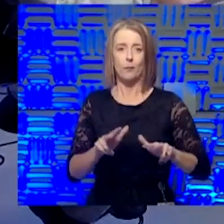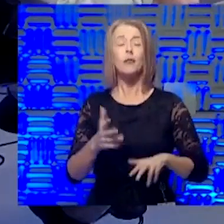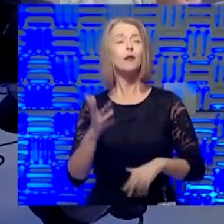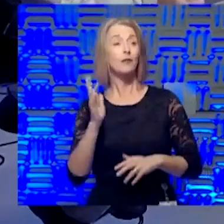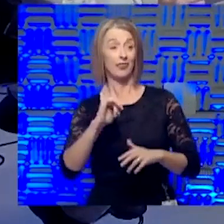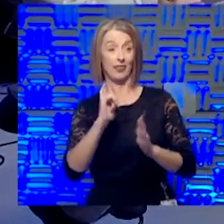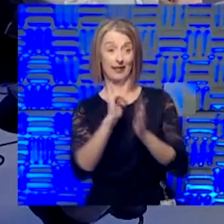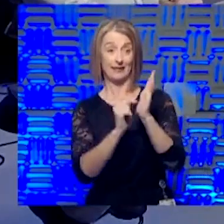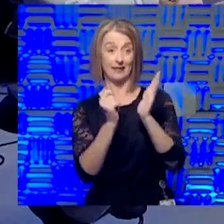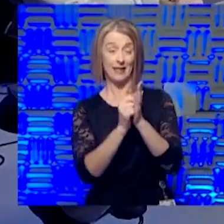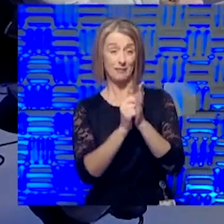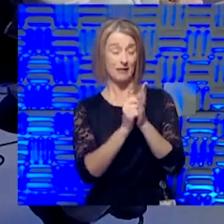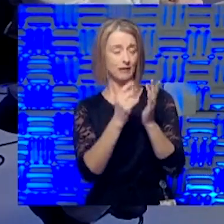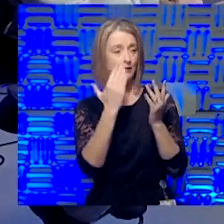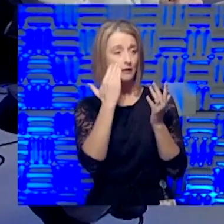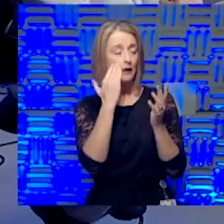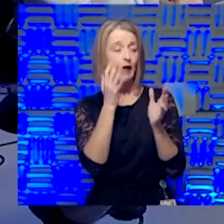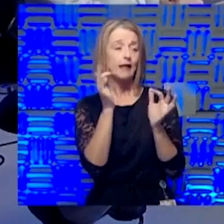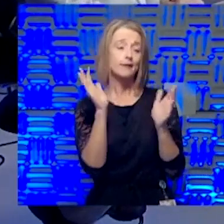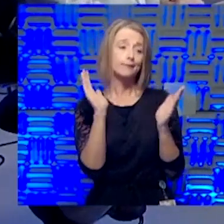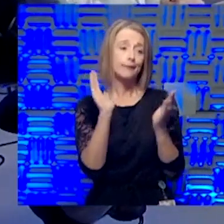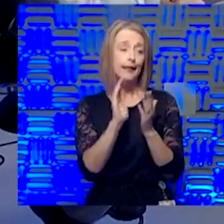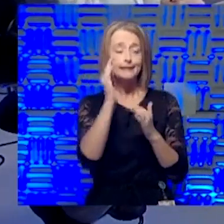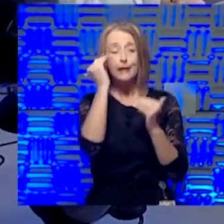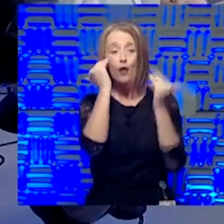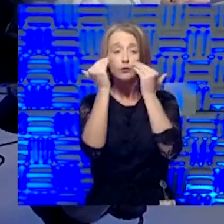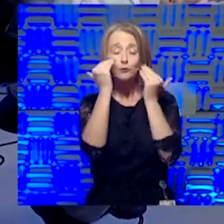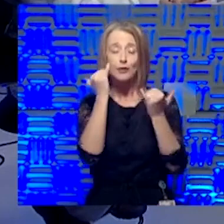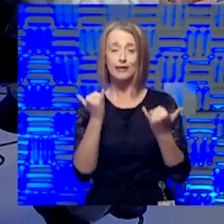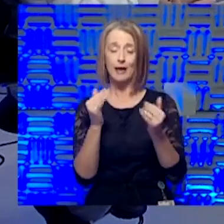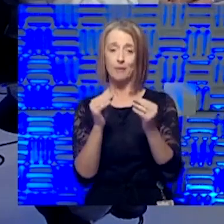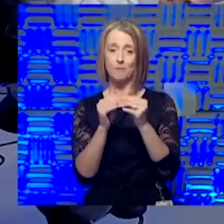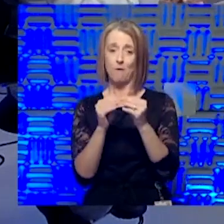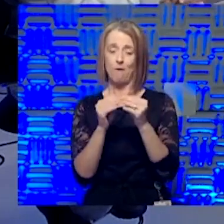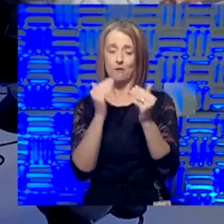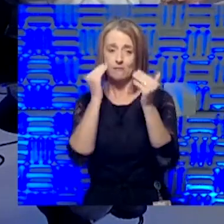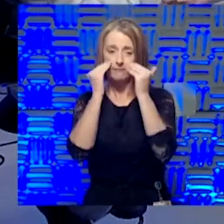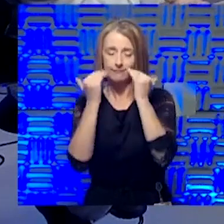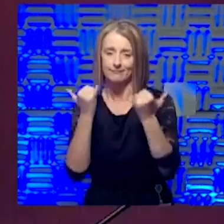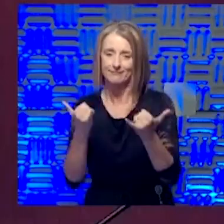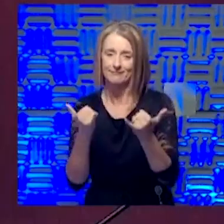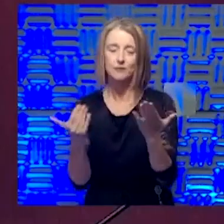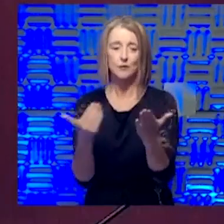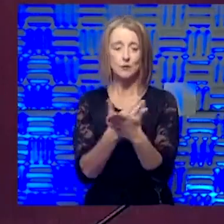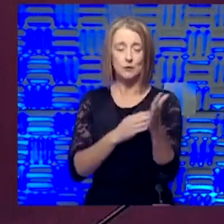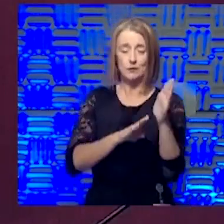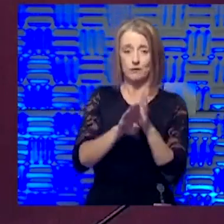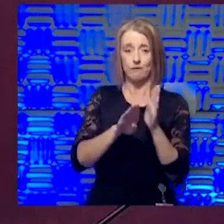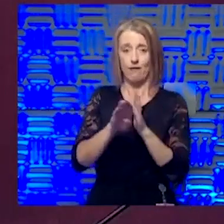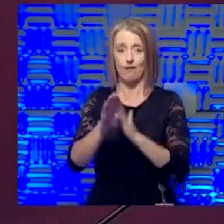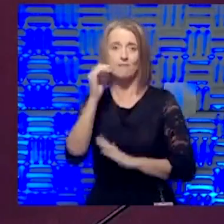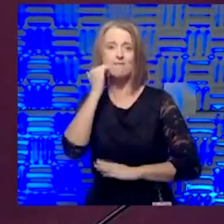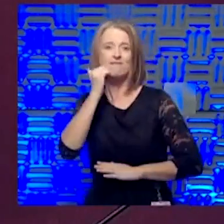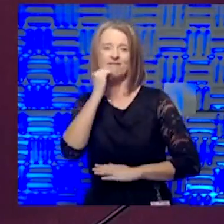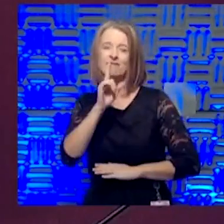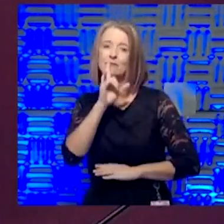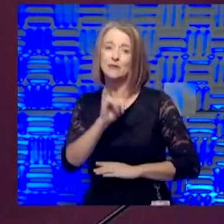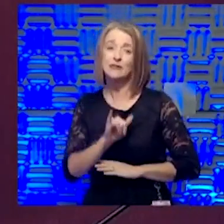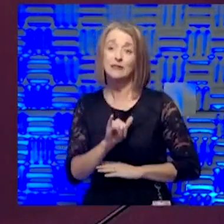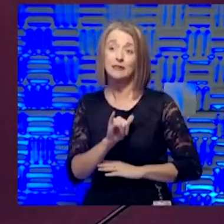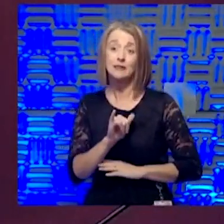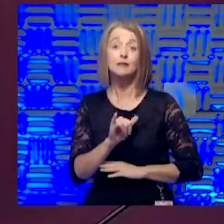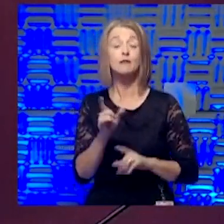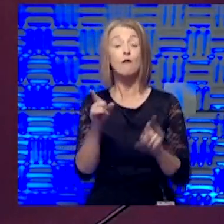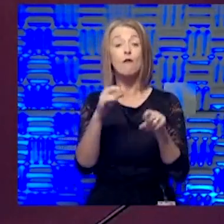where we didn't know as much as we do. Here we are 2 months later, really. Absolutely. And there's new things developing every day. So that added,